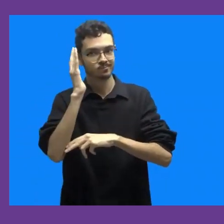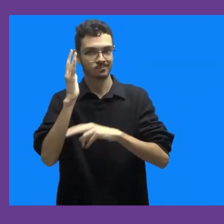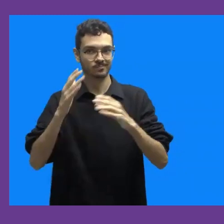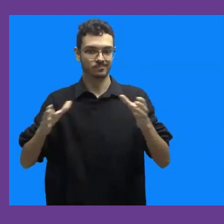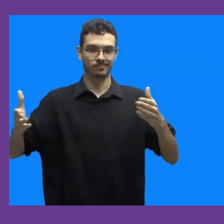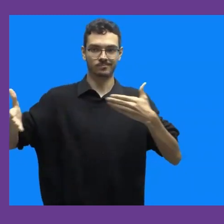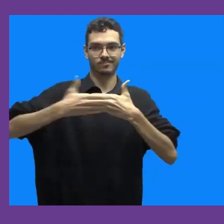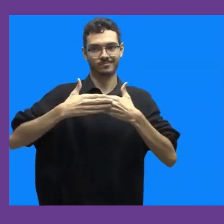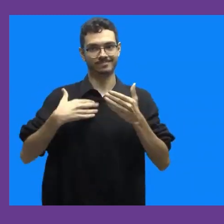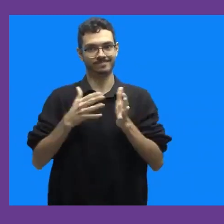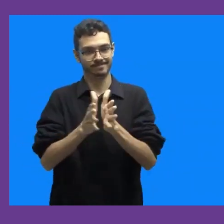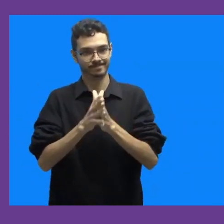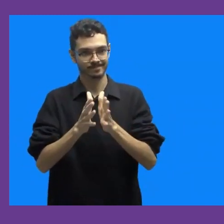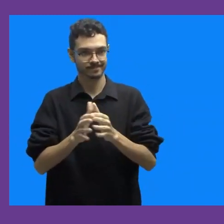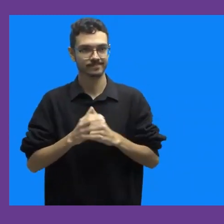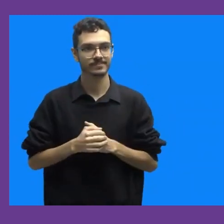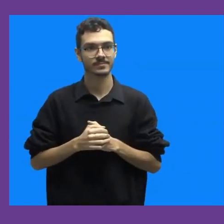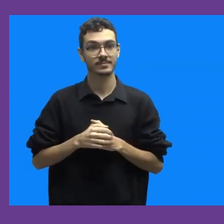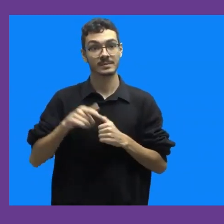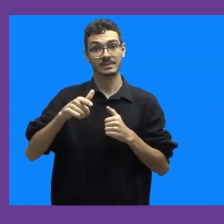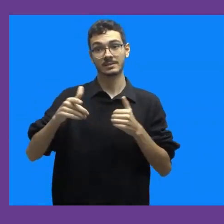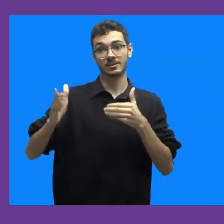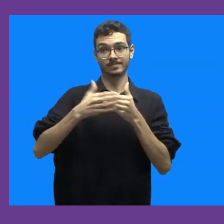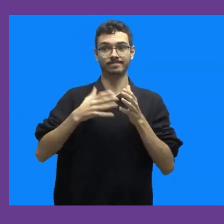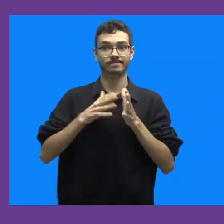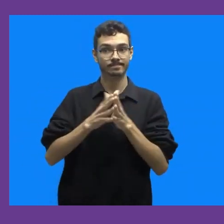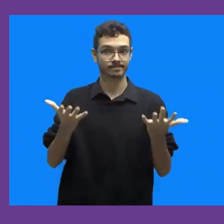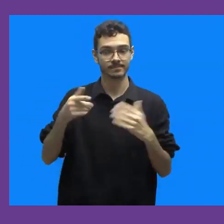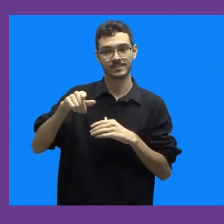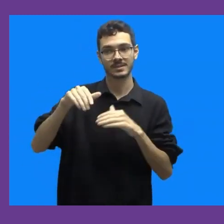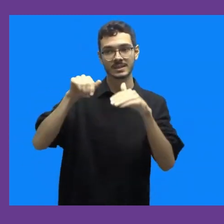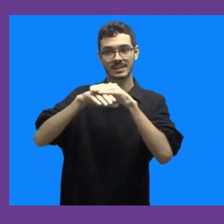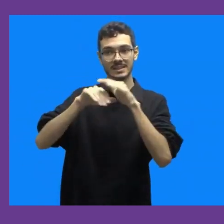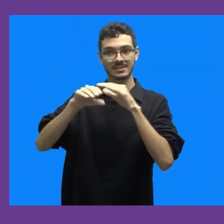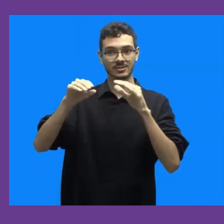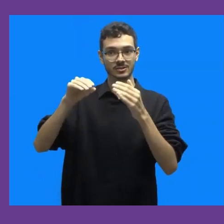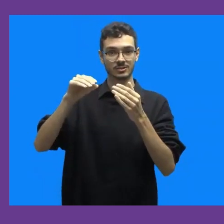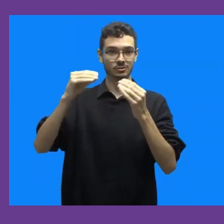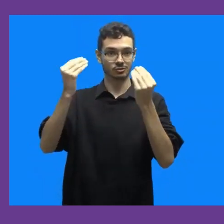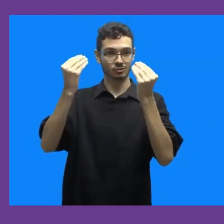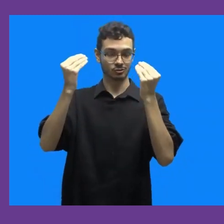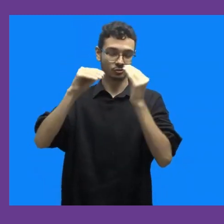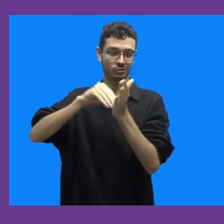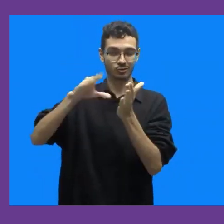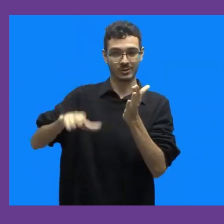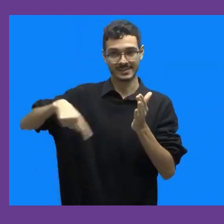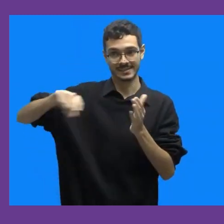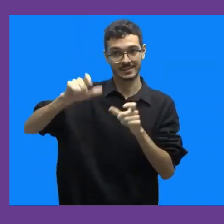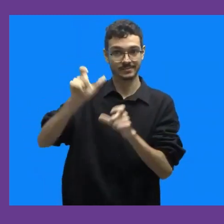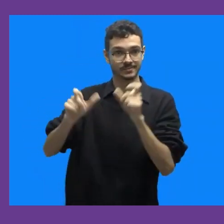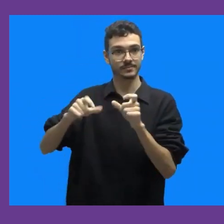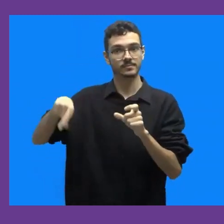will also like to extend my gratitude to our panelists for their invaluable contributions.